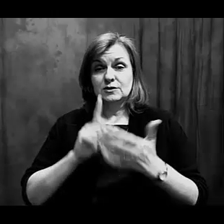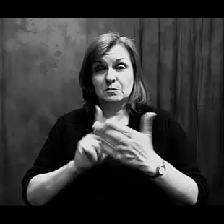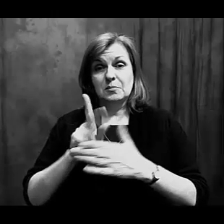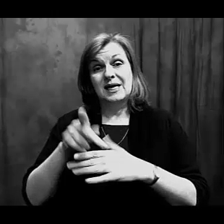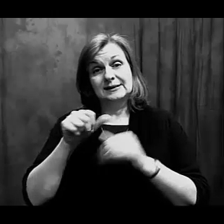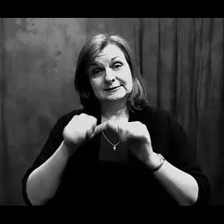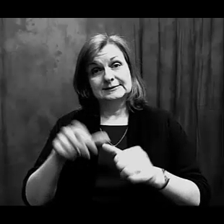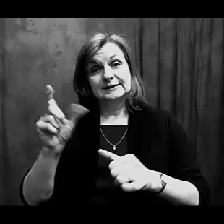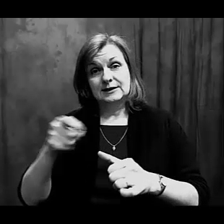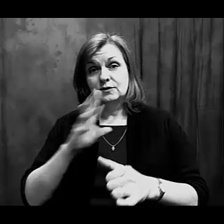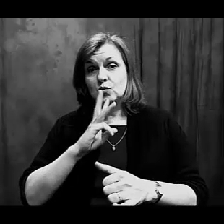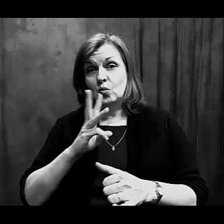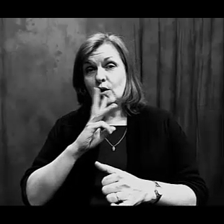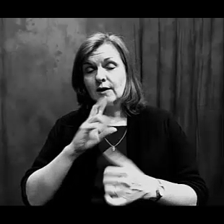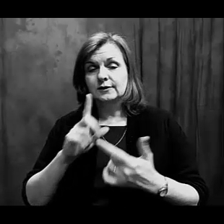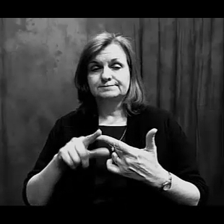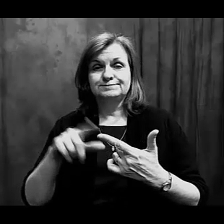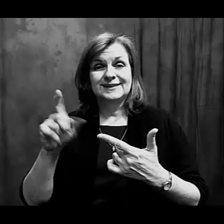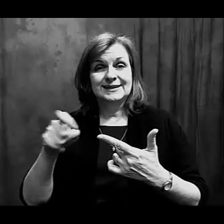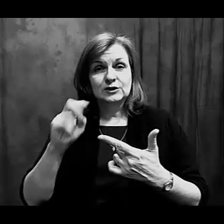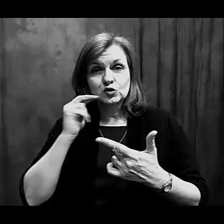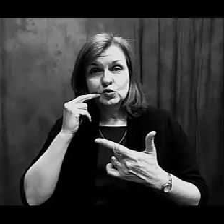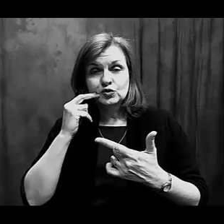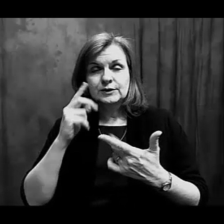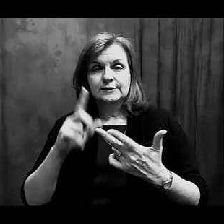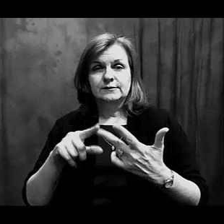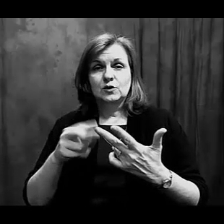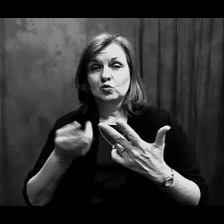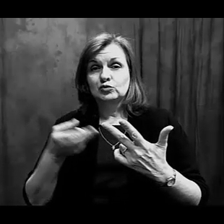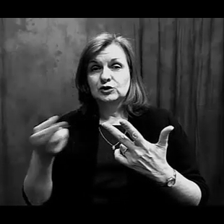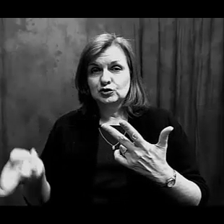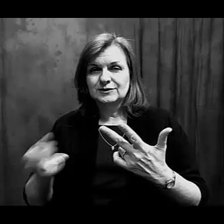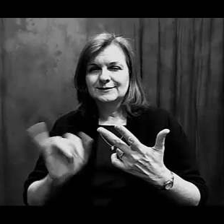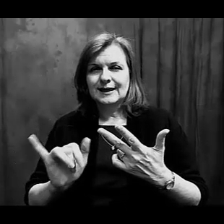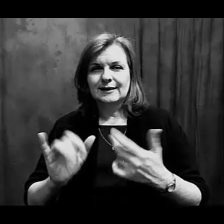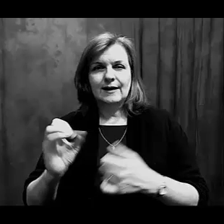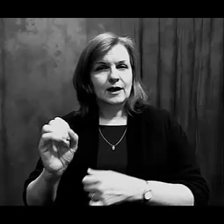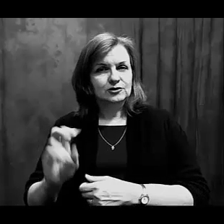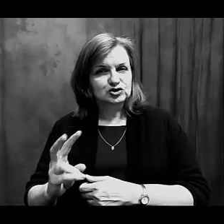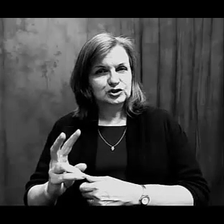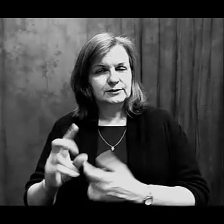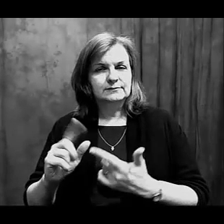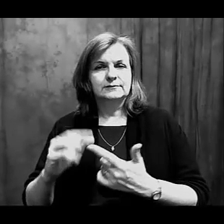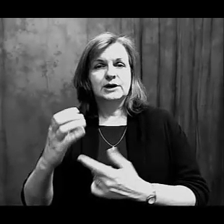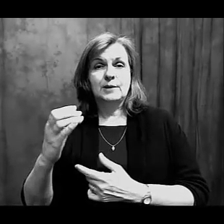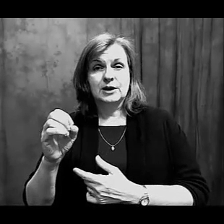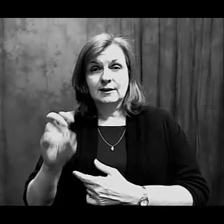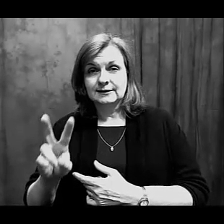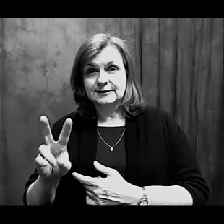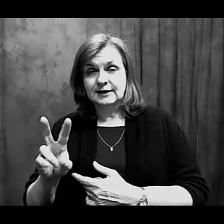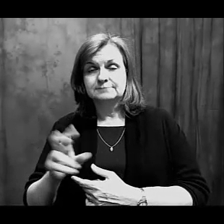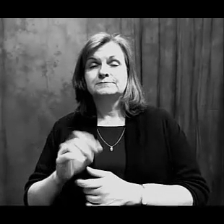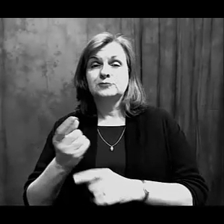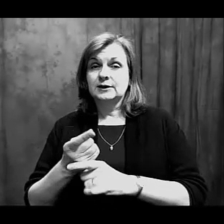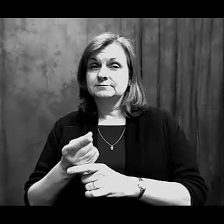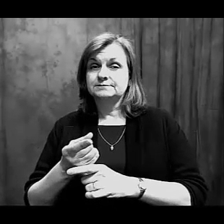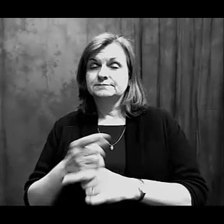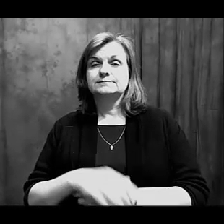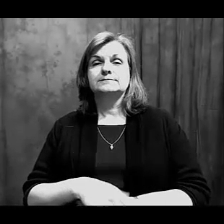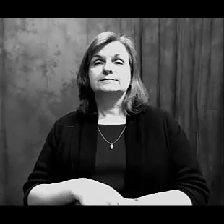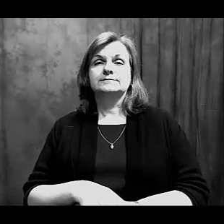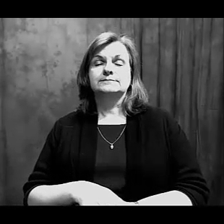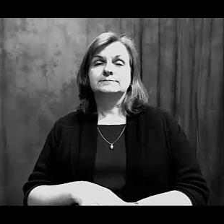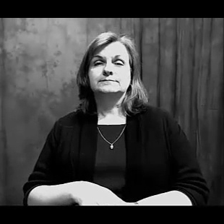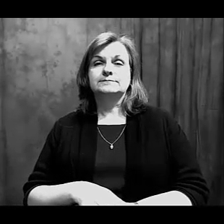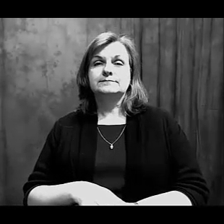Well, it's going to have to still deal with water, right? It's going to need nutrients and resources, oxygen, carbon